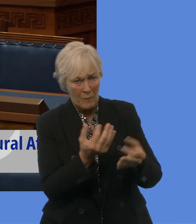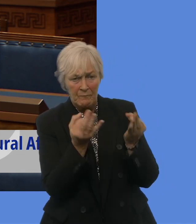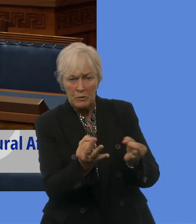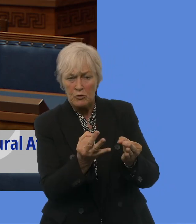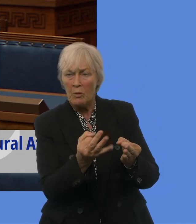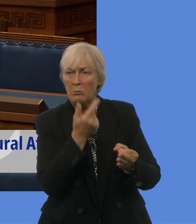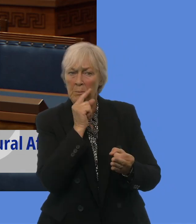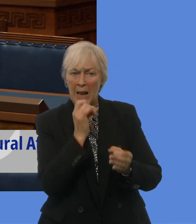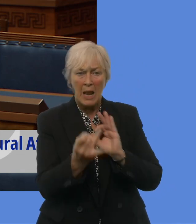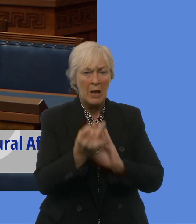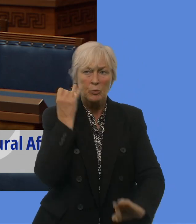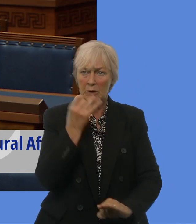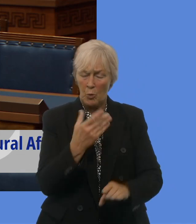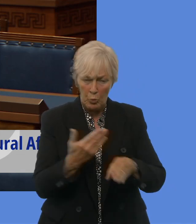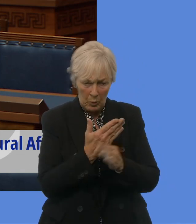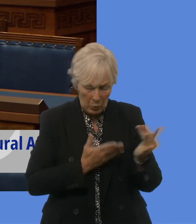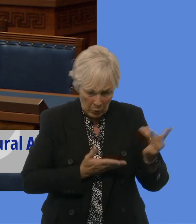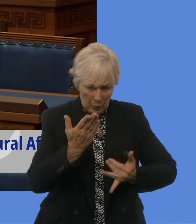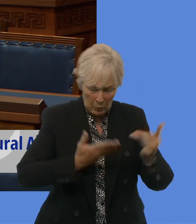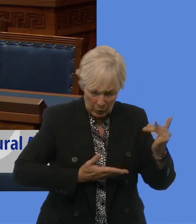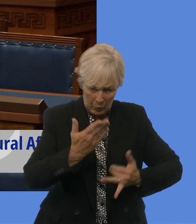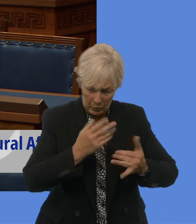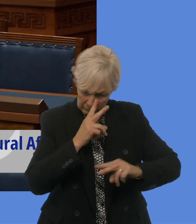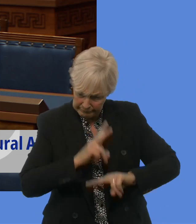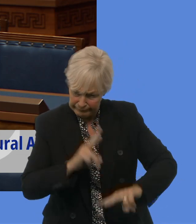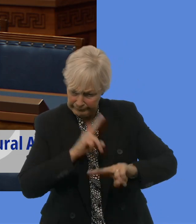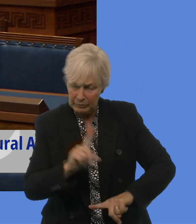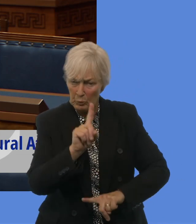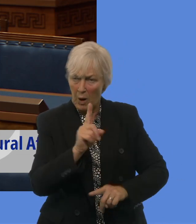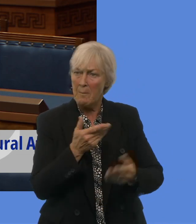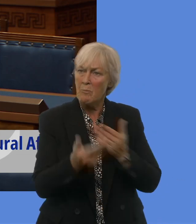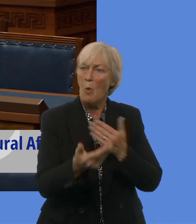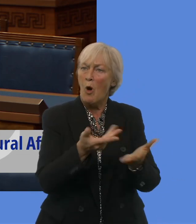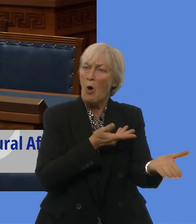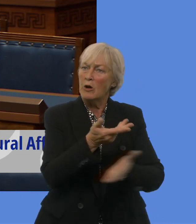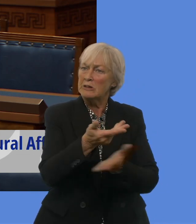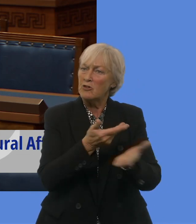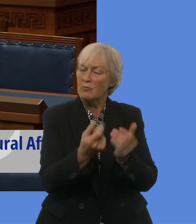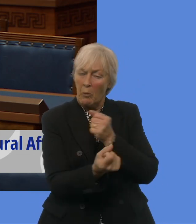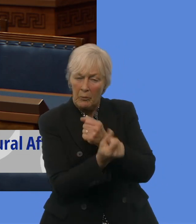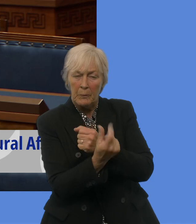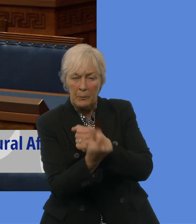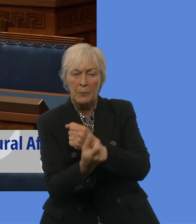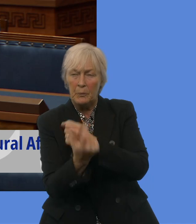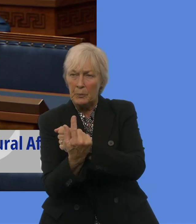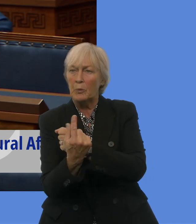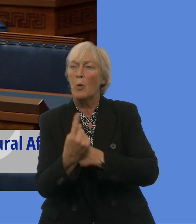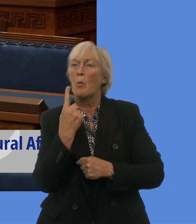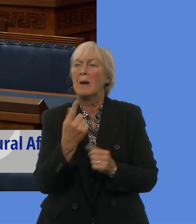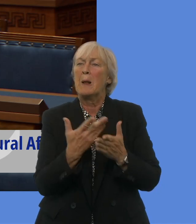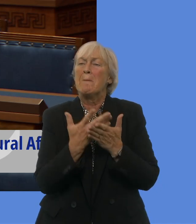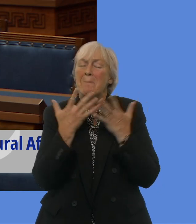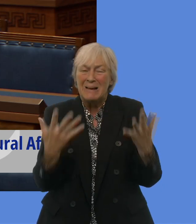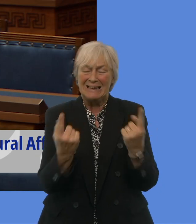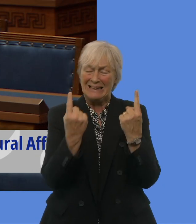working through the recommendations from that, and we'll be doing a further consultation in relation to a number of matters arising from that. One of the biggest issues